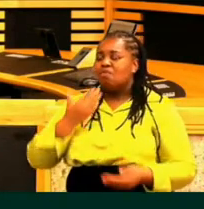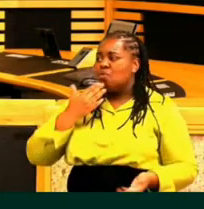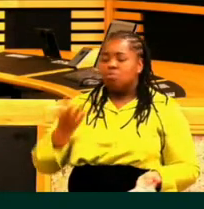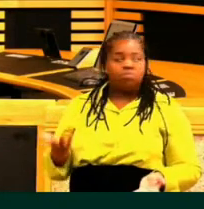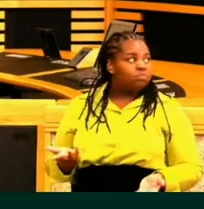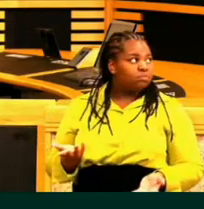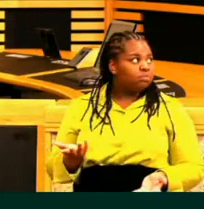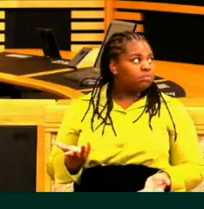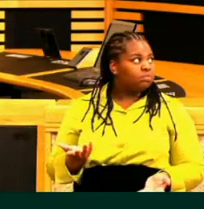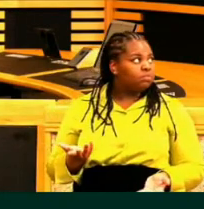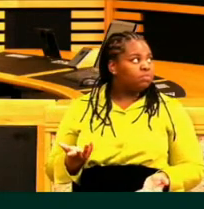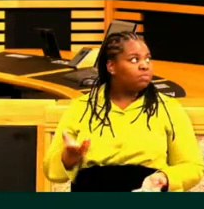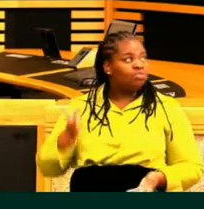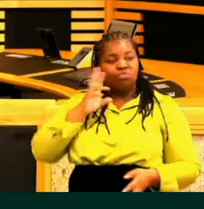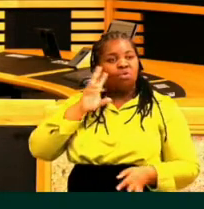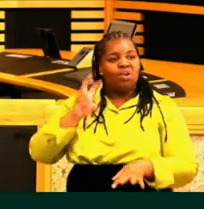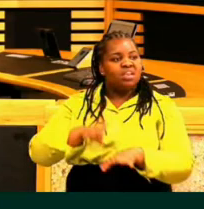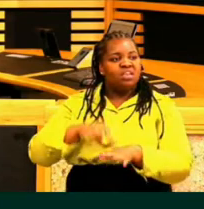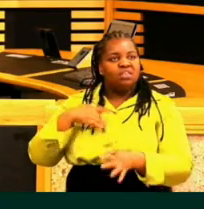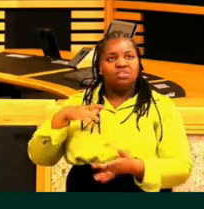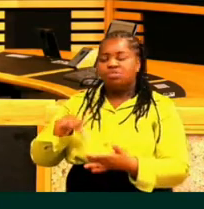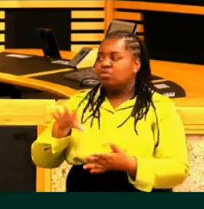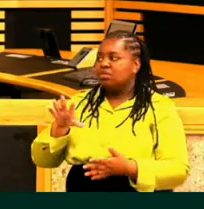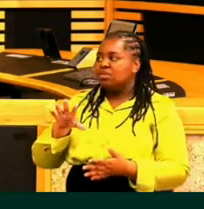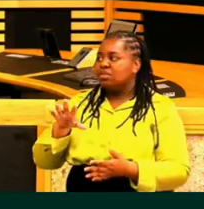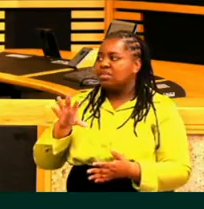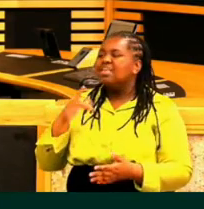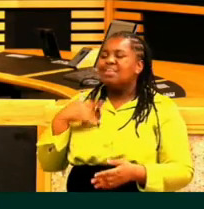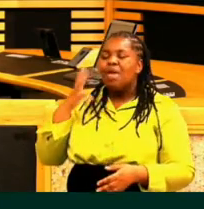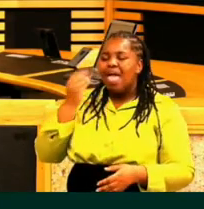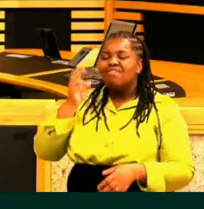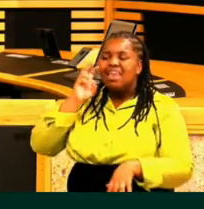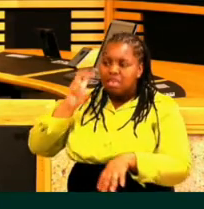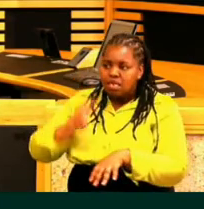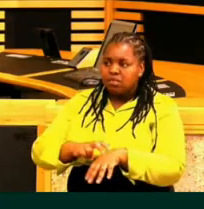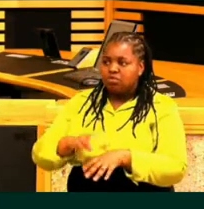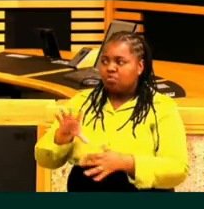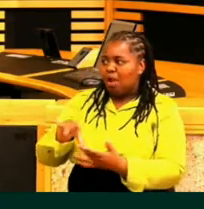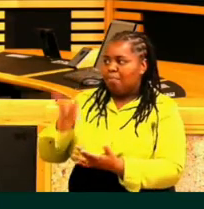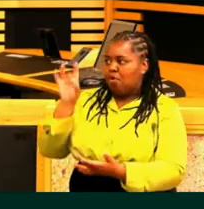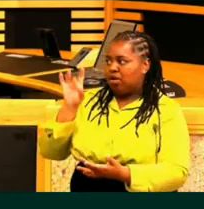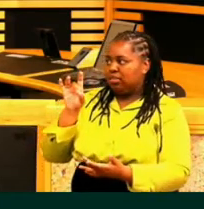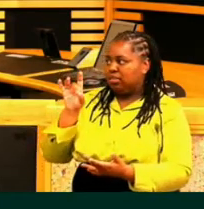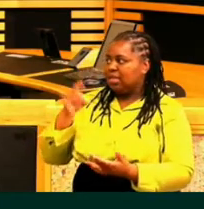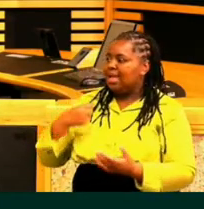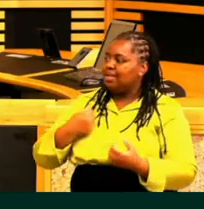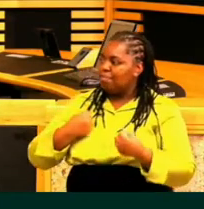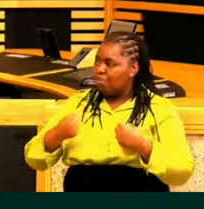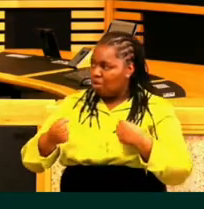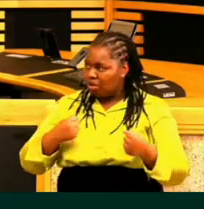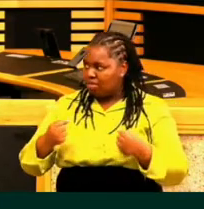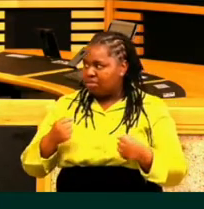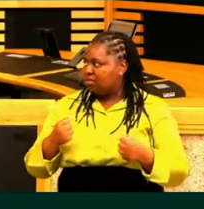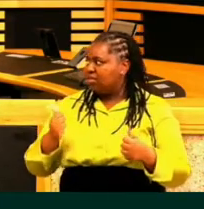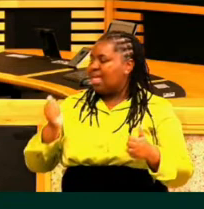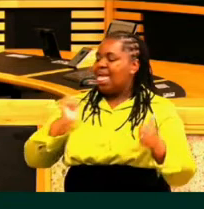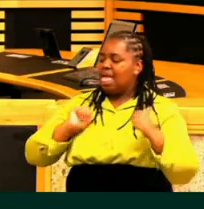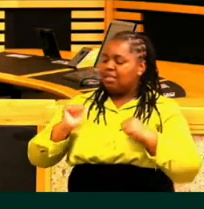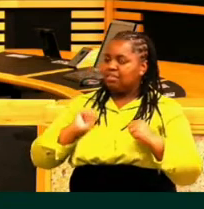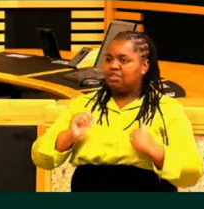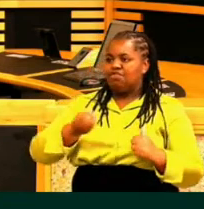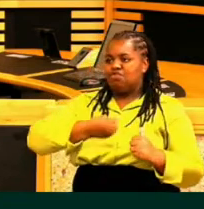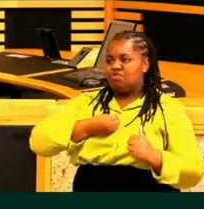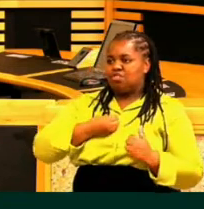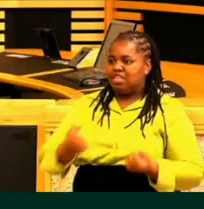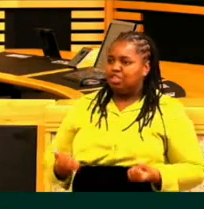so there is no need to appoint oh so there is a need to appoint and employ active youth